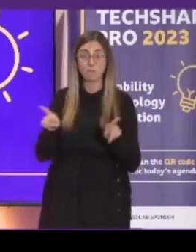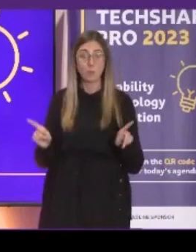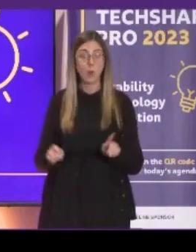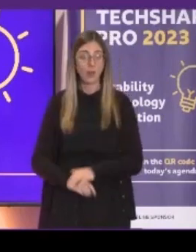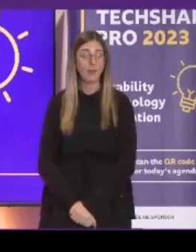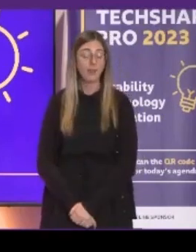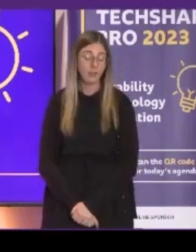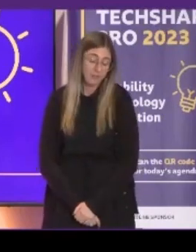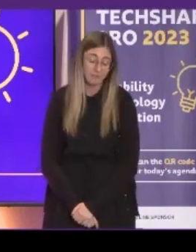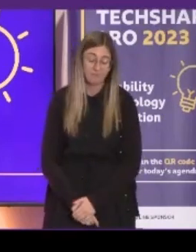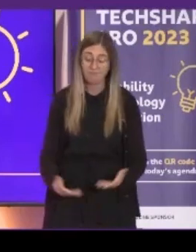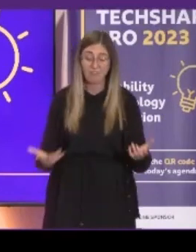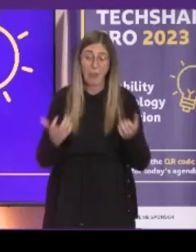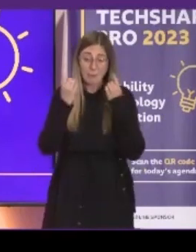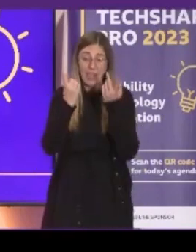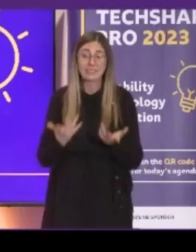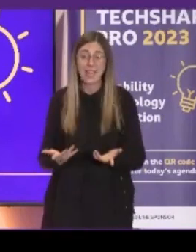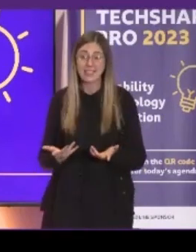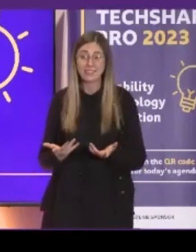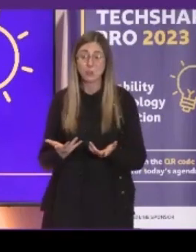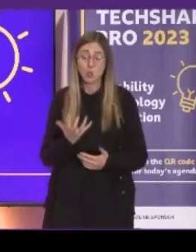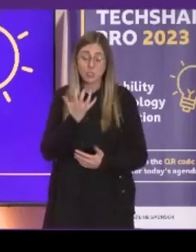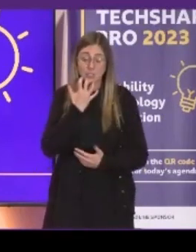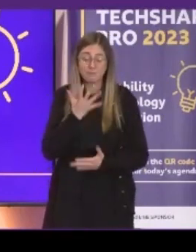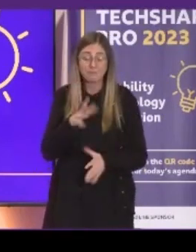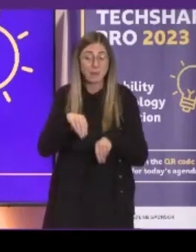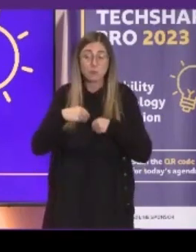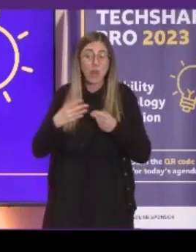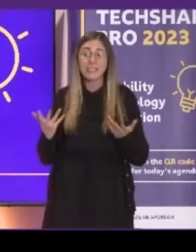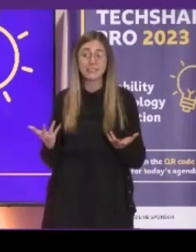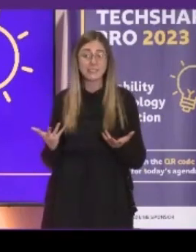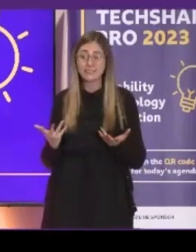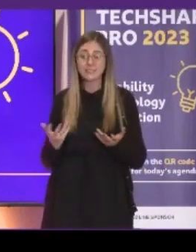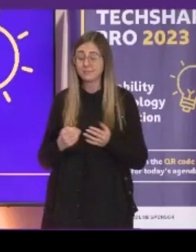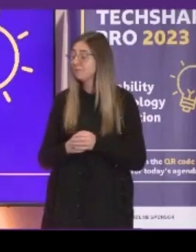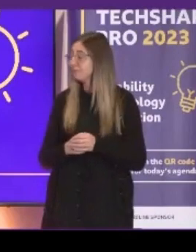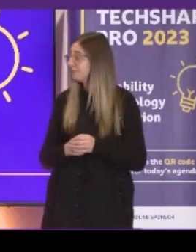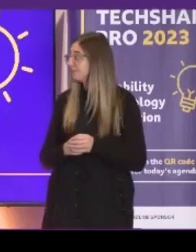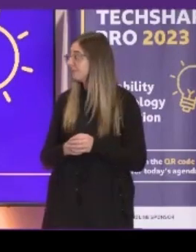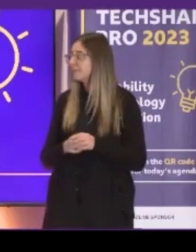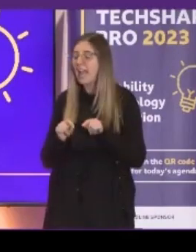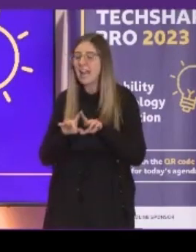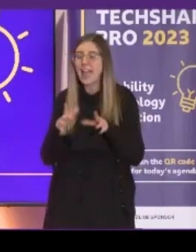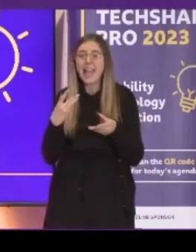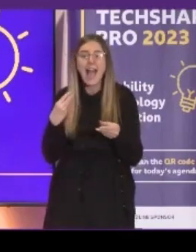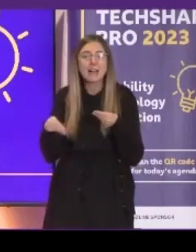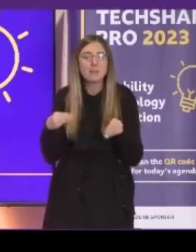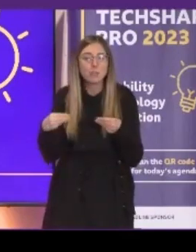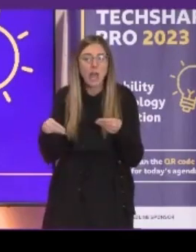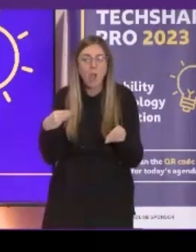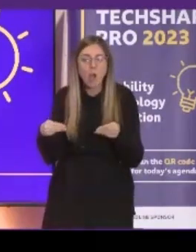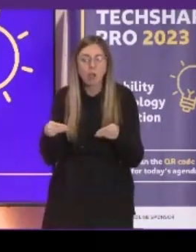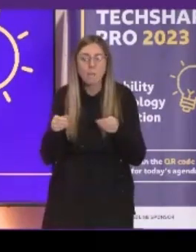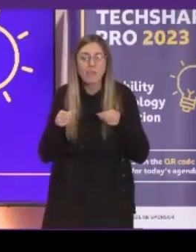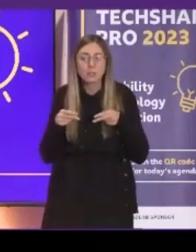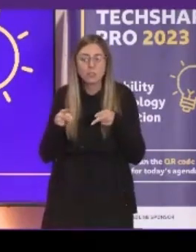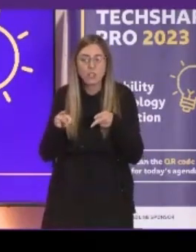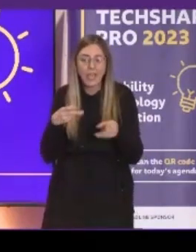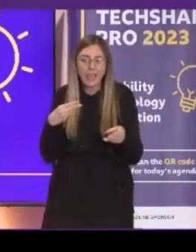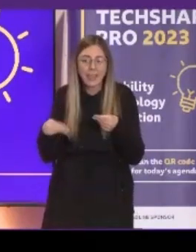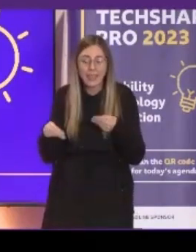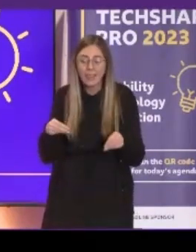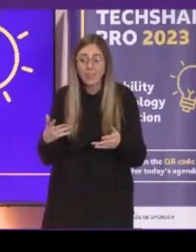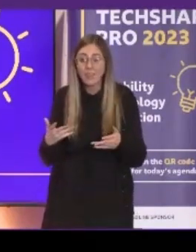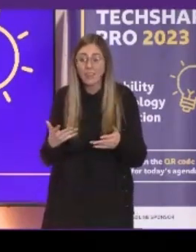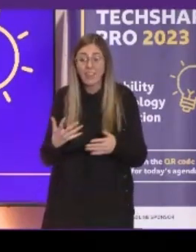So it's about embracing it really, and I always like the agile kind of methodology, which is